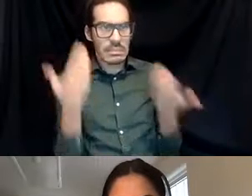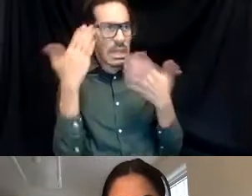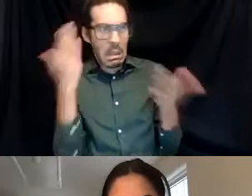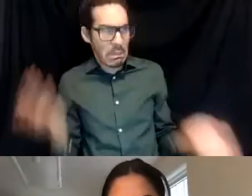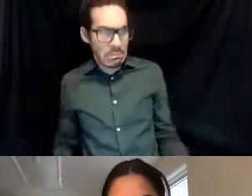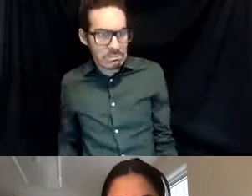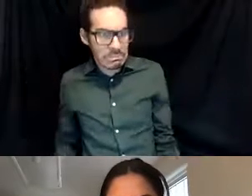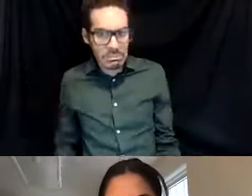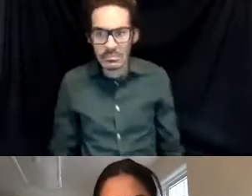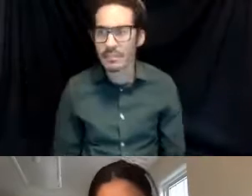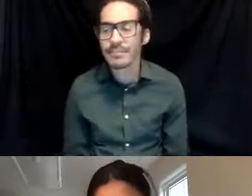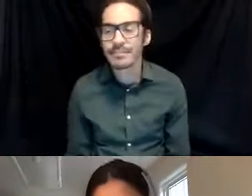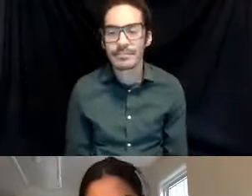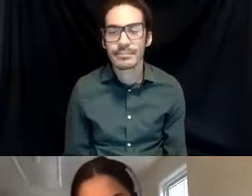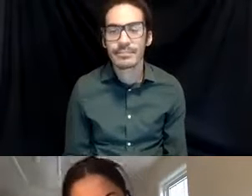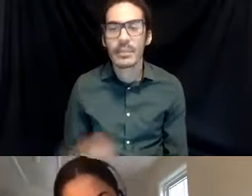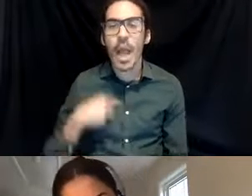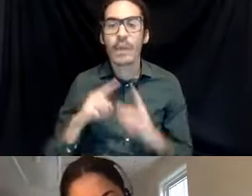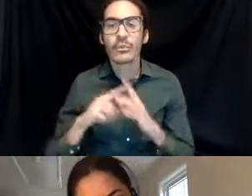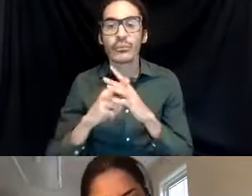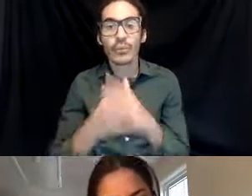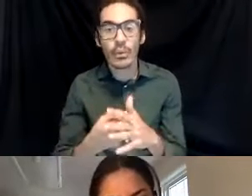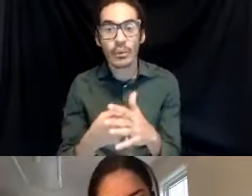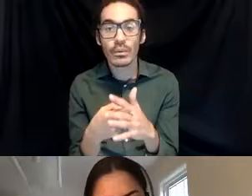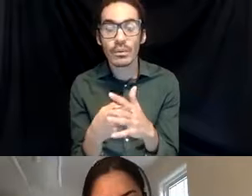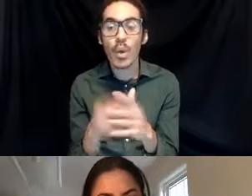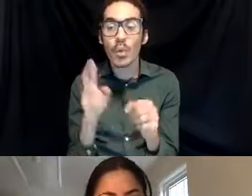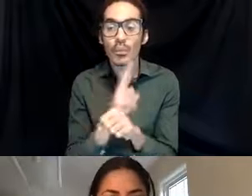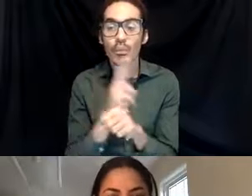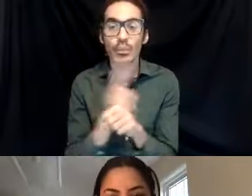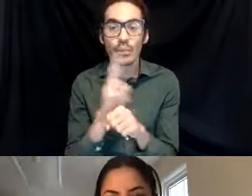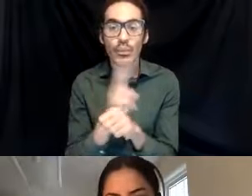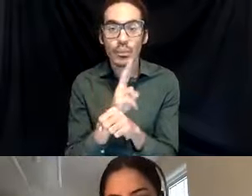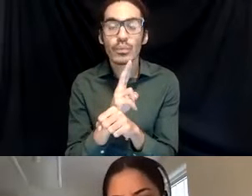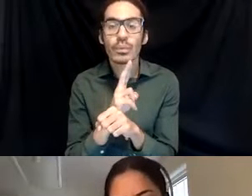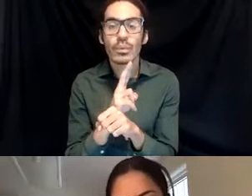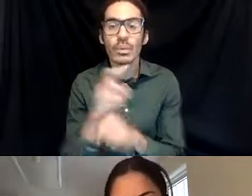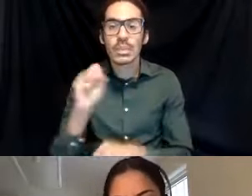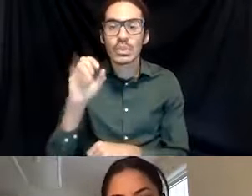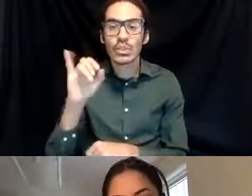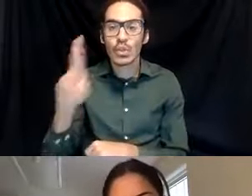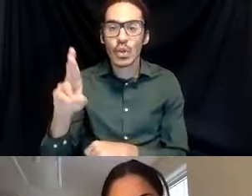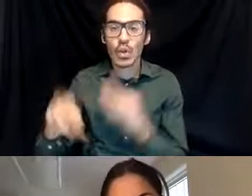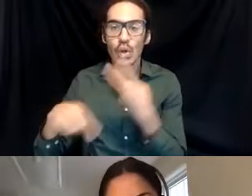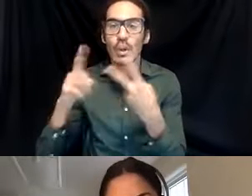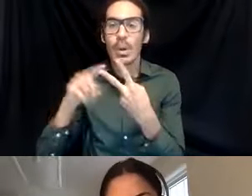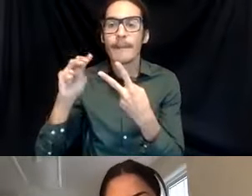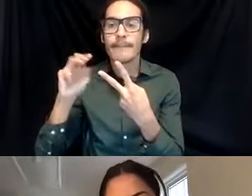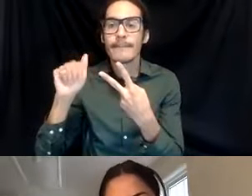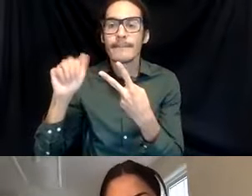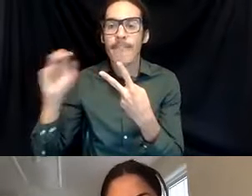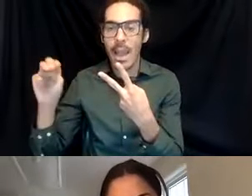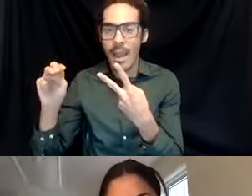idea. But, and I started, you know, and I started using sir and ma'am, which is not something that I